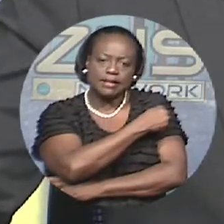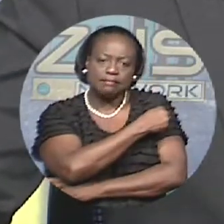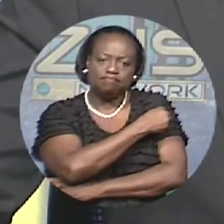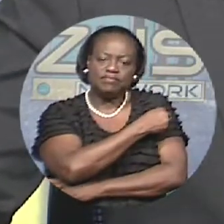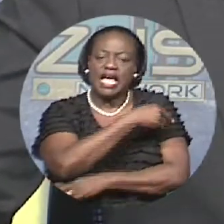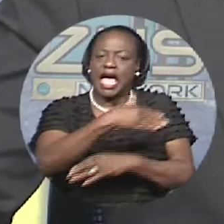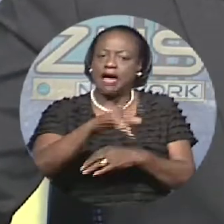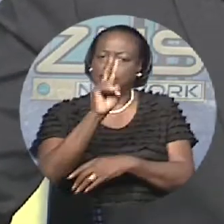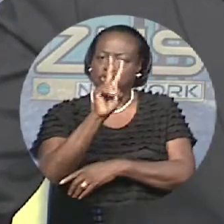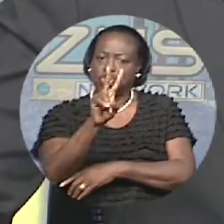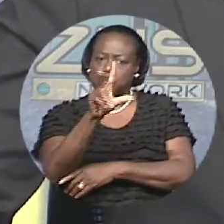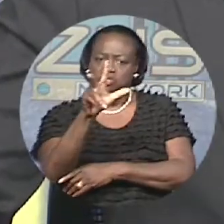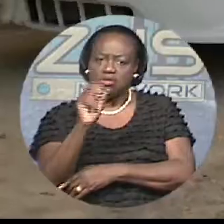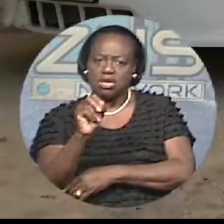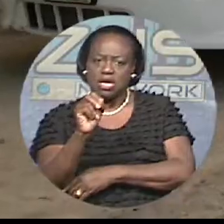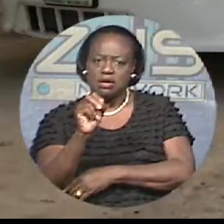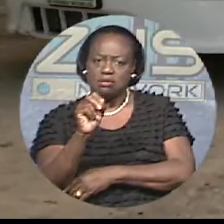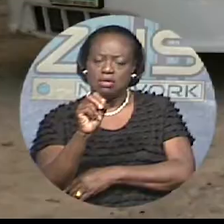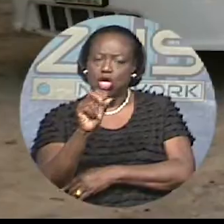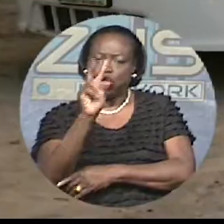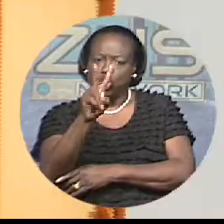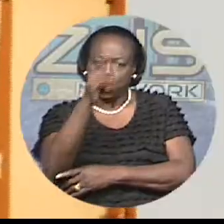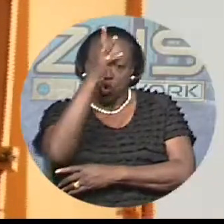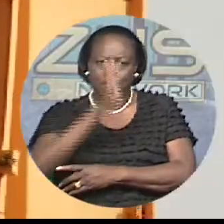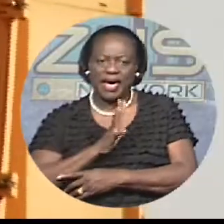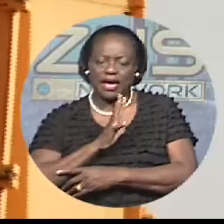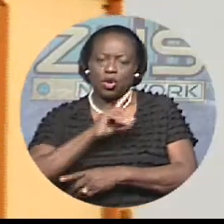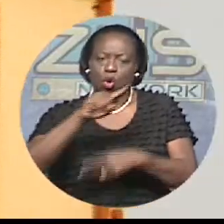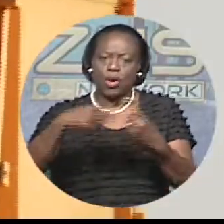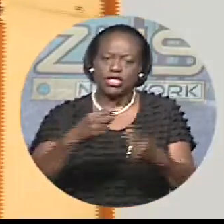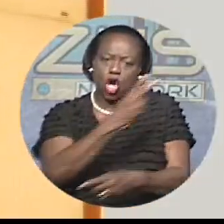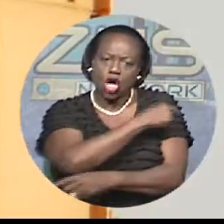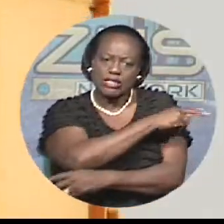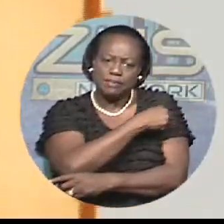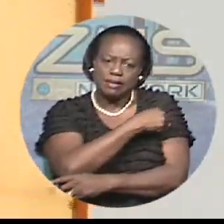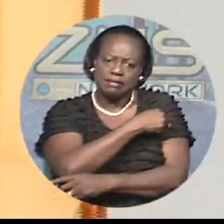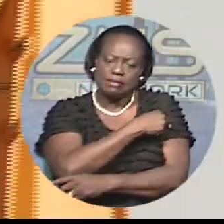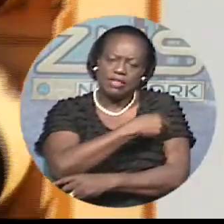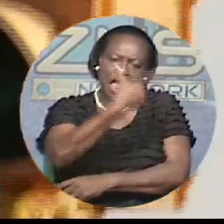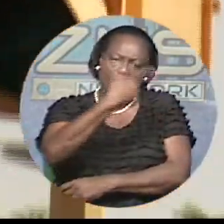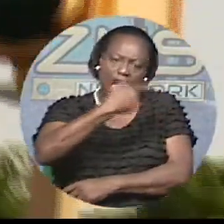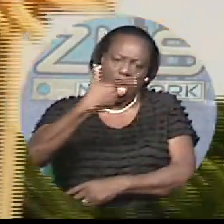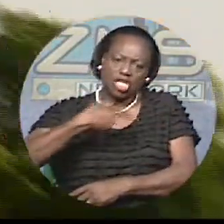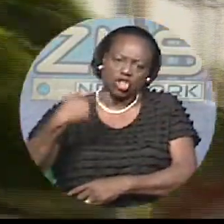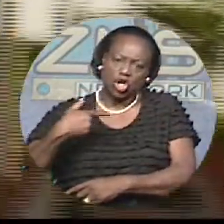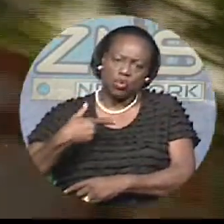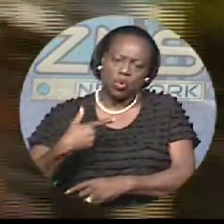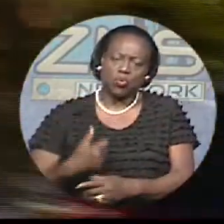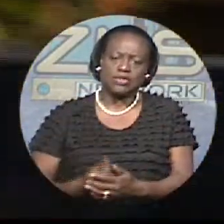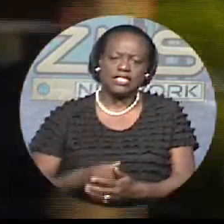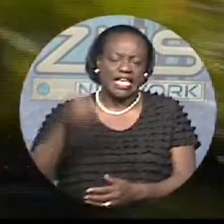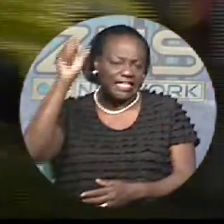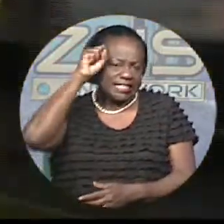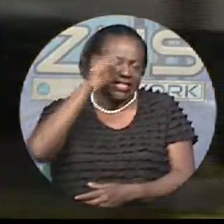2:30 a.m., two men arrived at the hospital suffering from gunshot wounds. Here's Superintendent Stephen